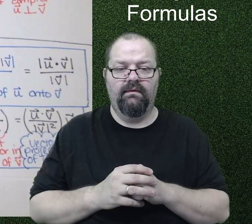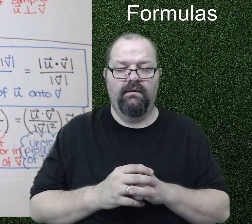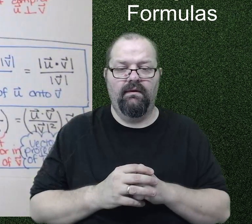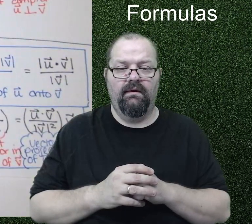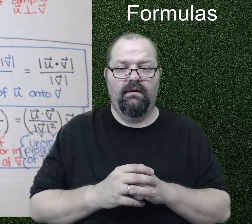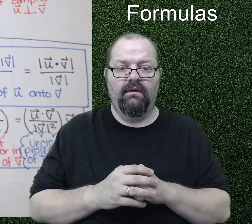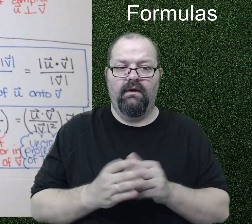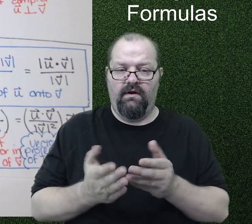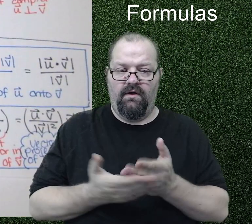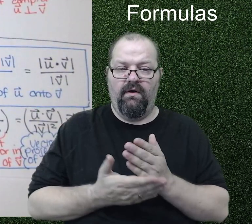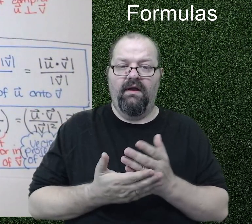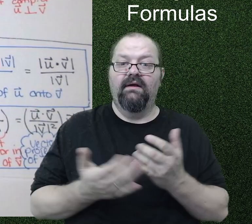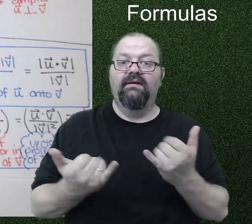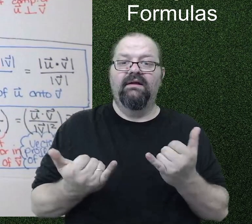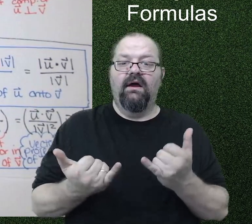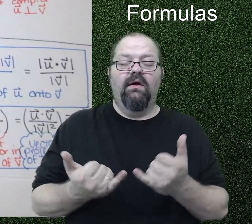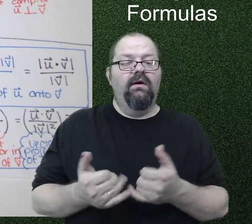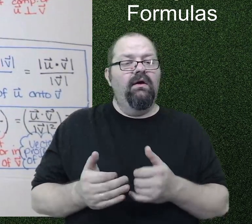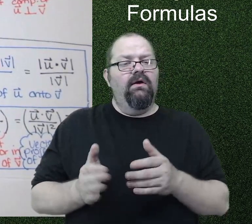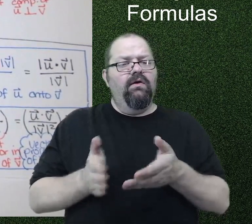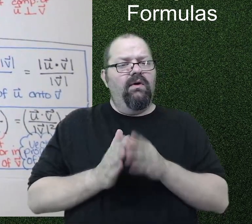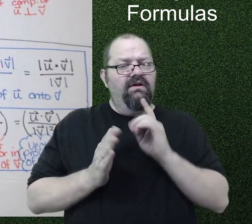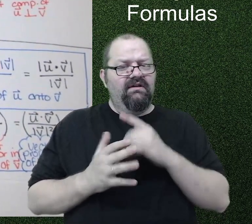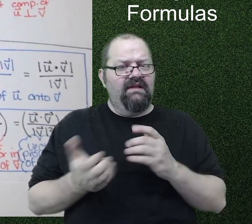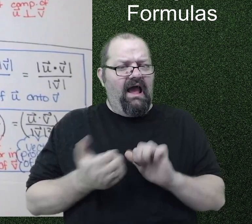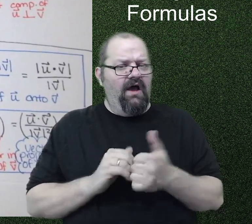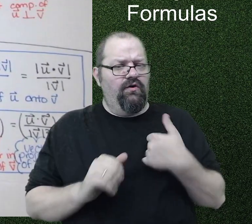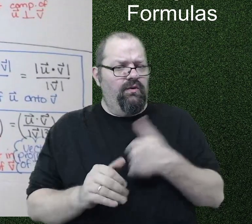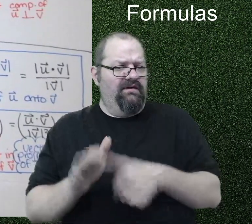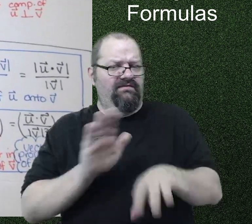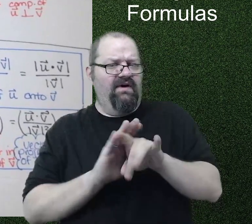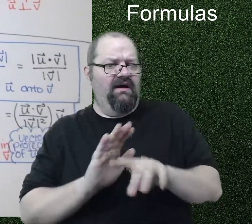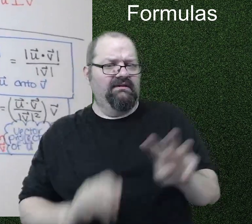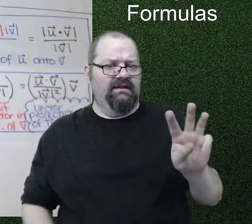All right, now the question becomes, how do we find W?